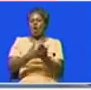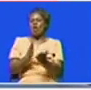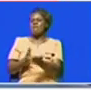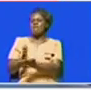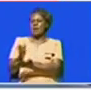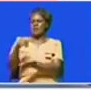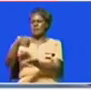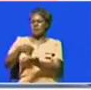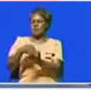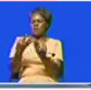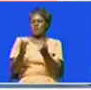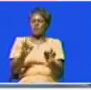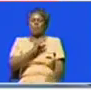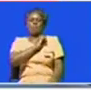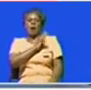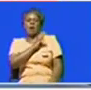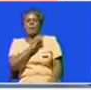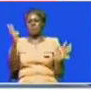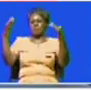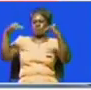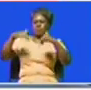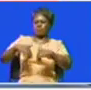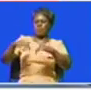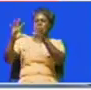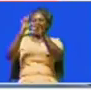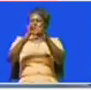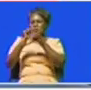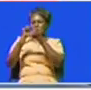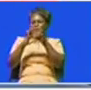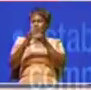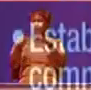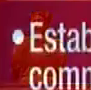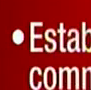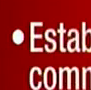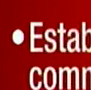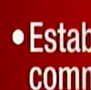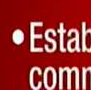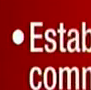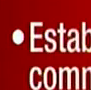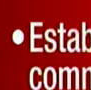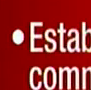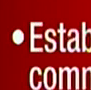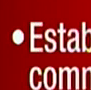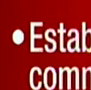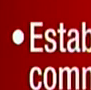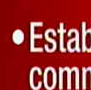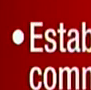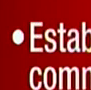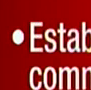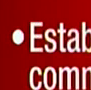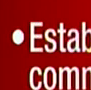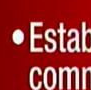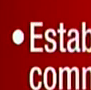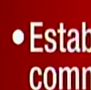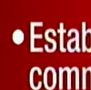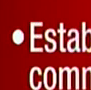rights, including the freedom of picketing, assembly, association. Article 38, which deals with political rights, gives